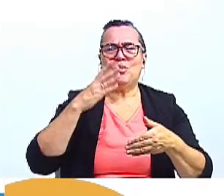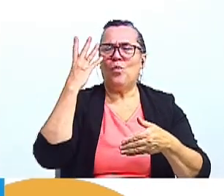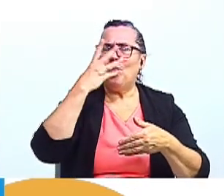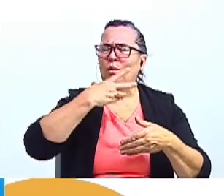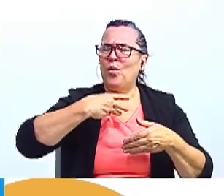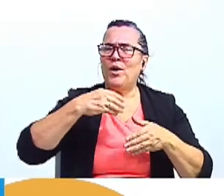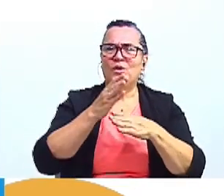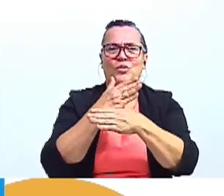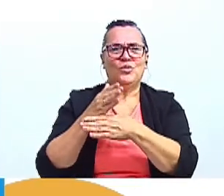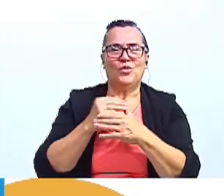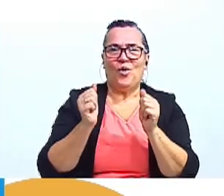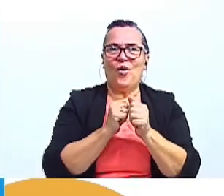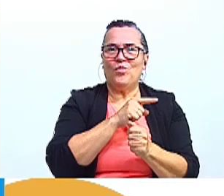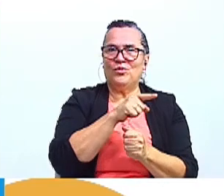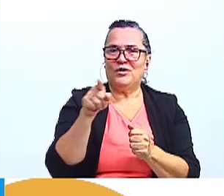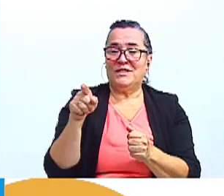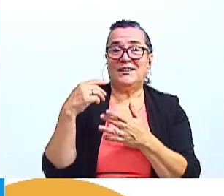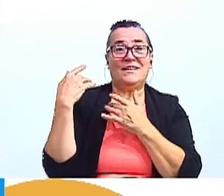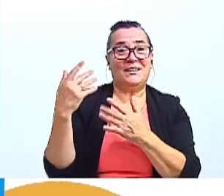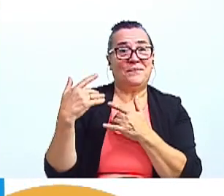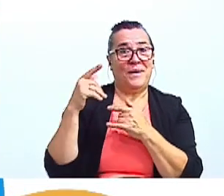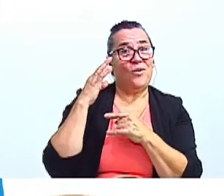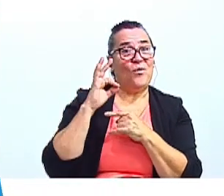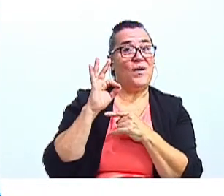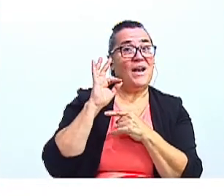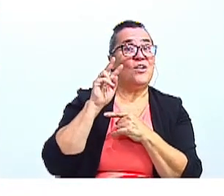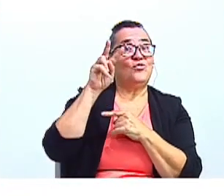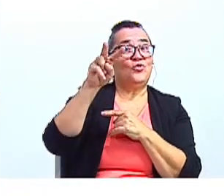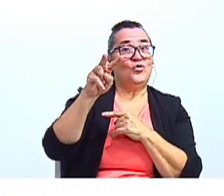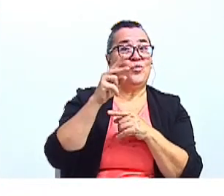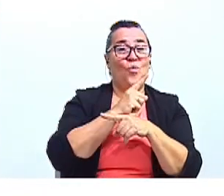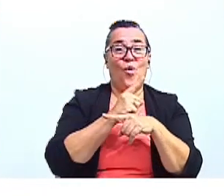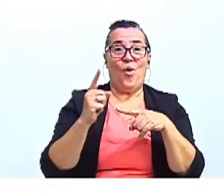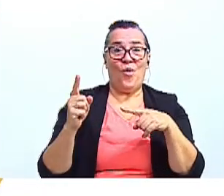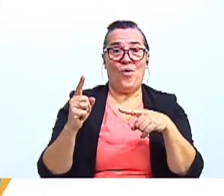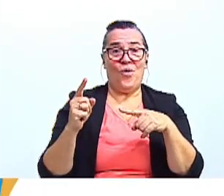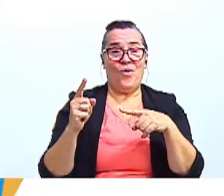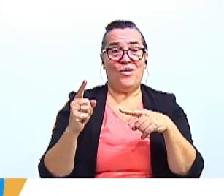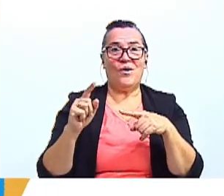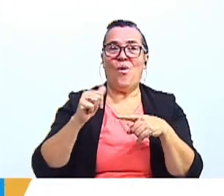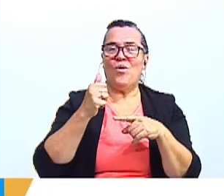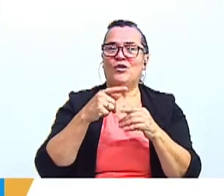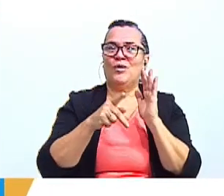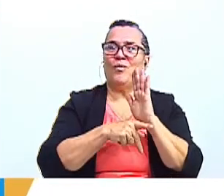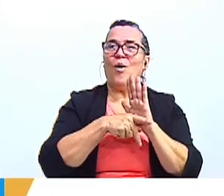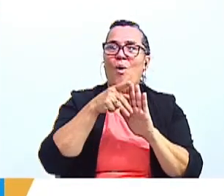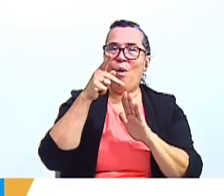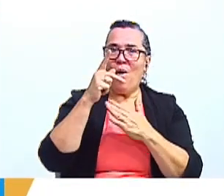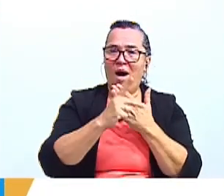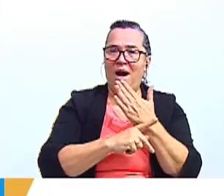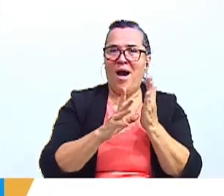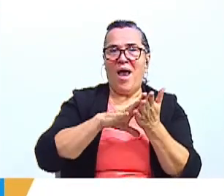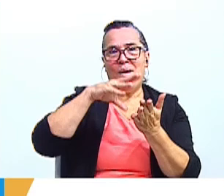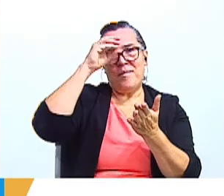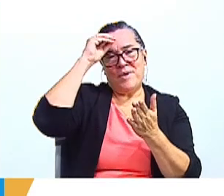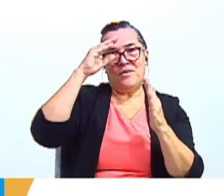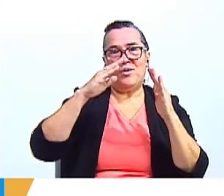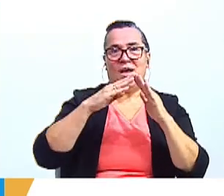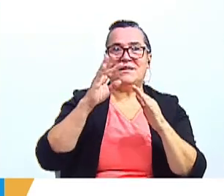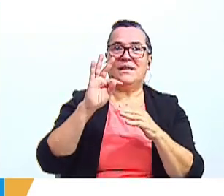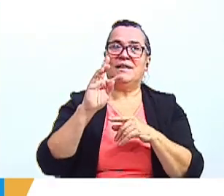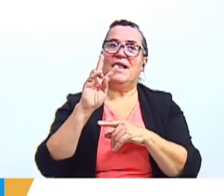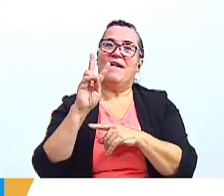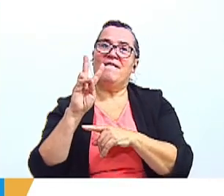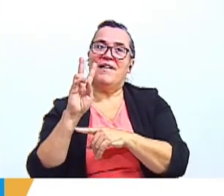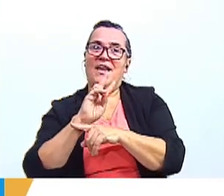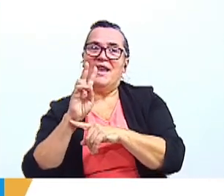to share with you. I hope to see you next week in another program, Aprendo en Casa TV. Thank